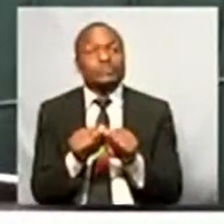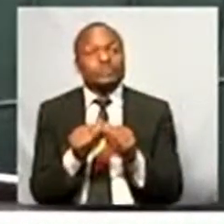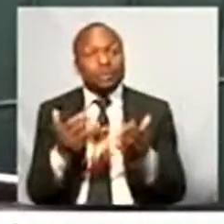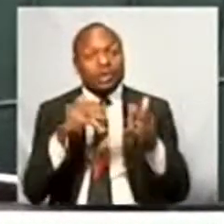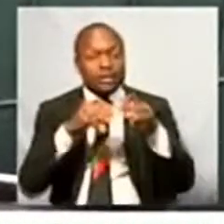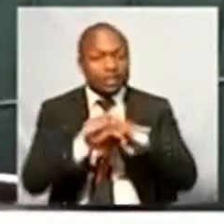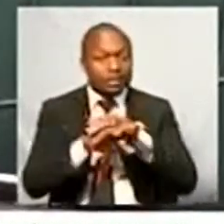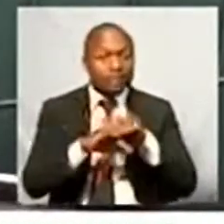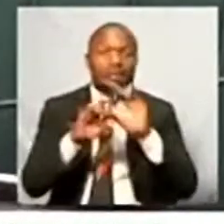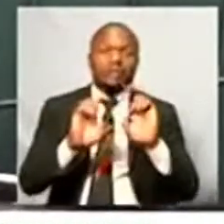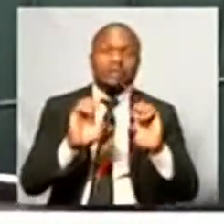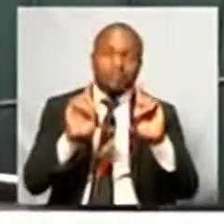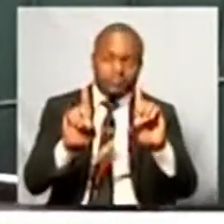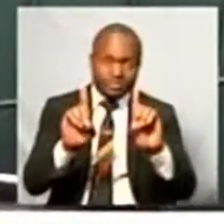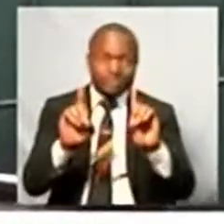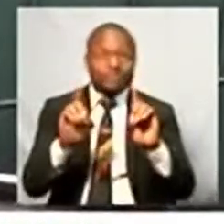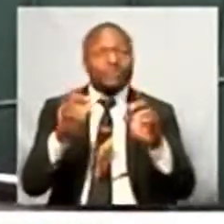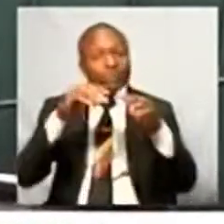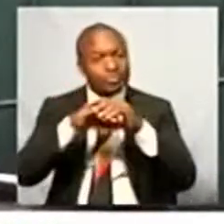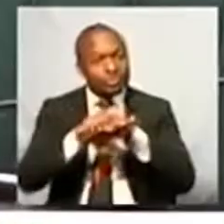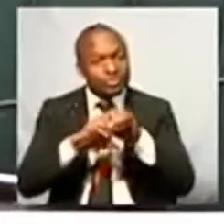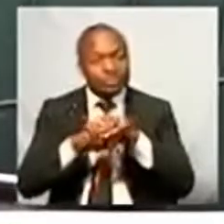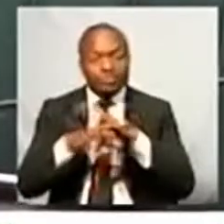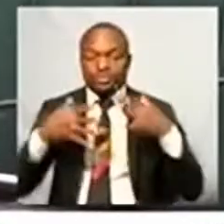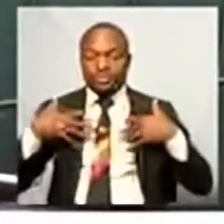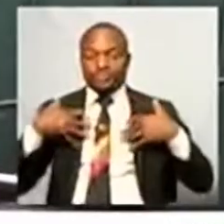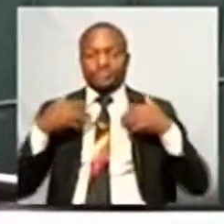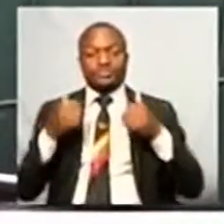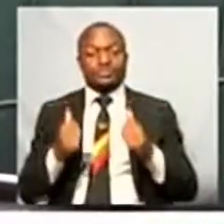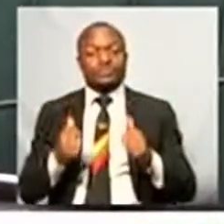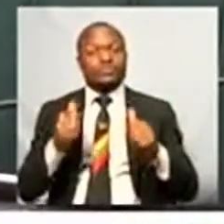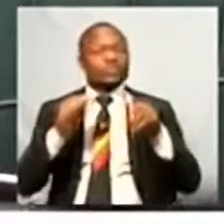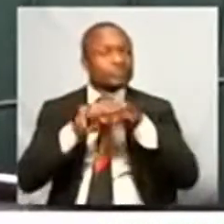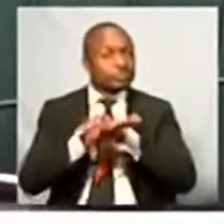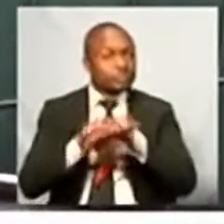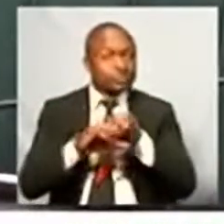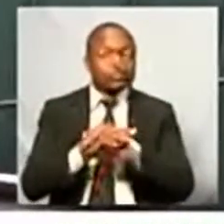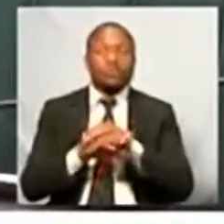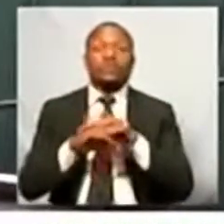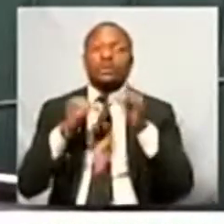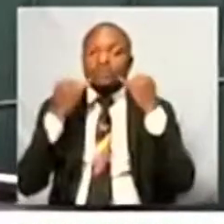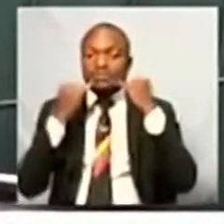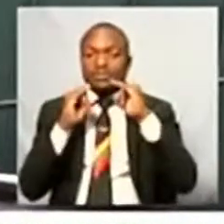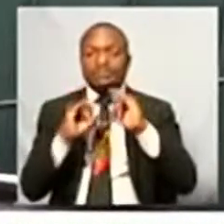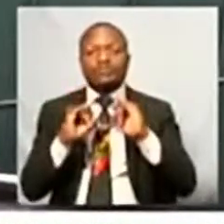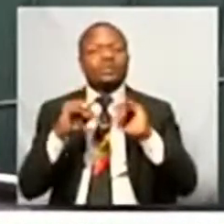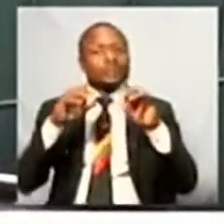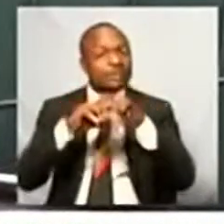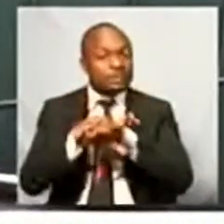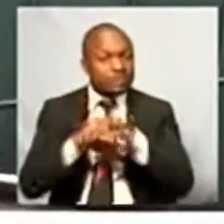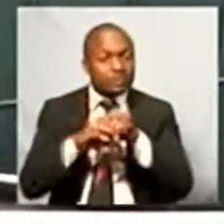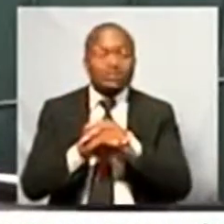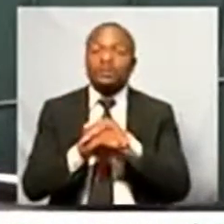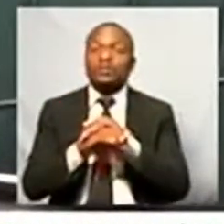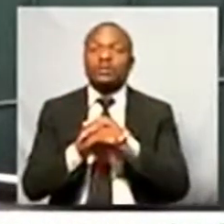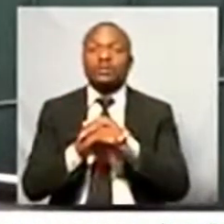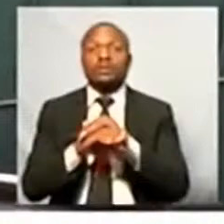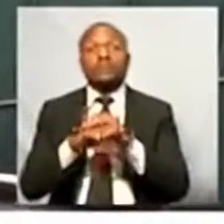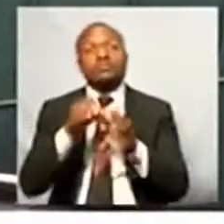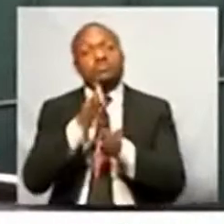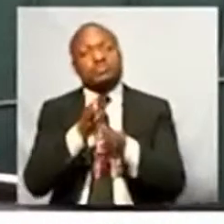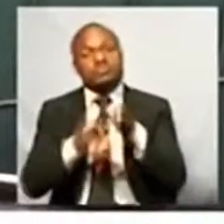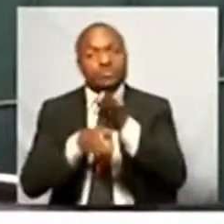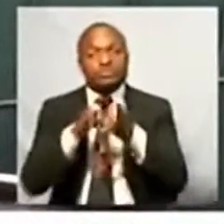access to education, access to health, access to information, access to physical infrastructure